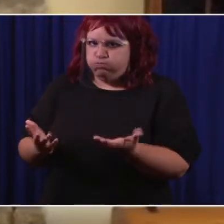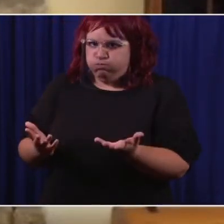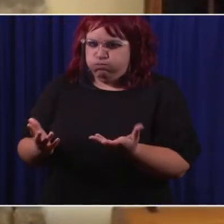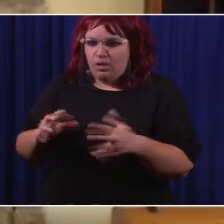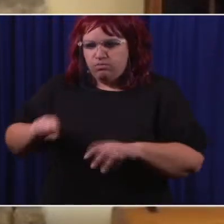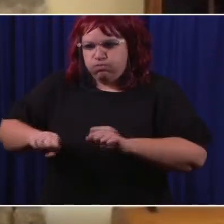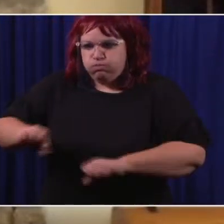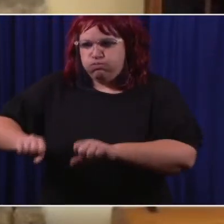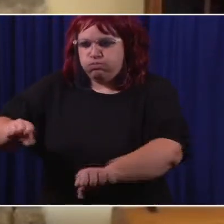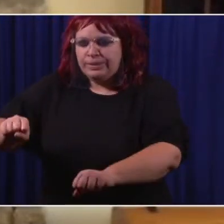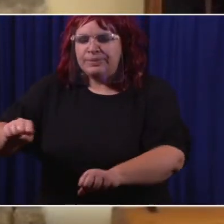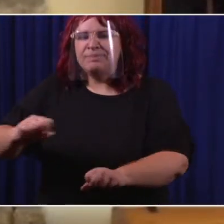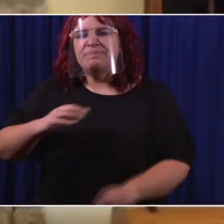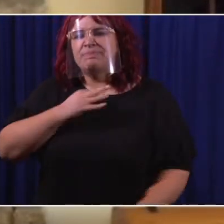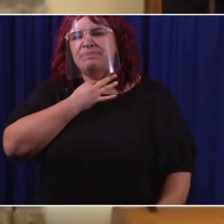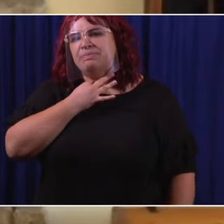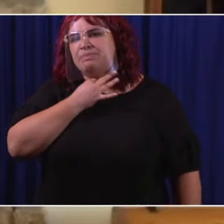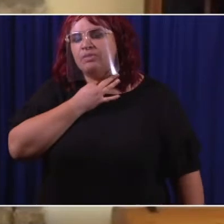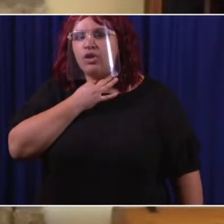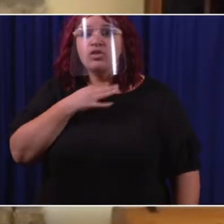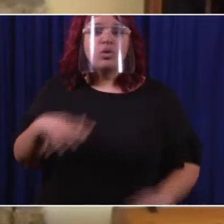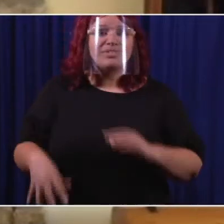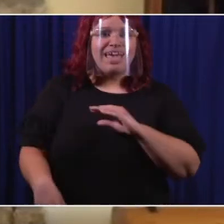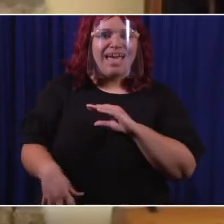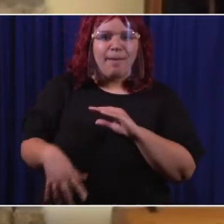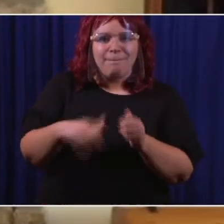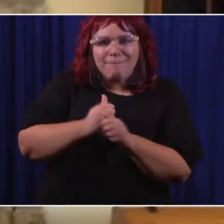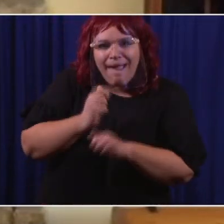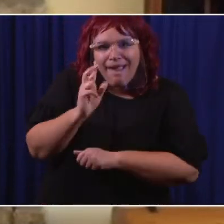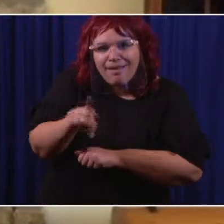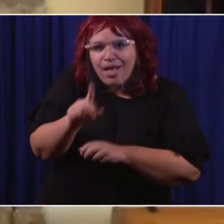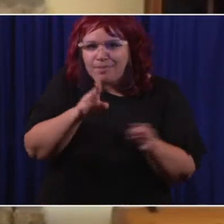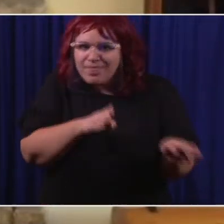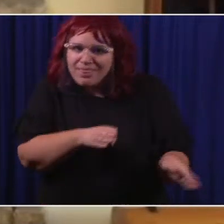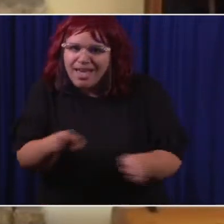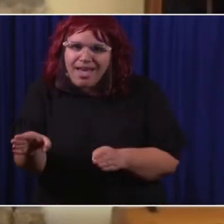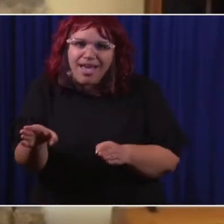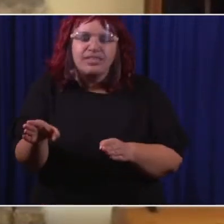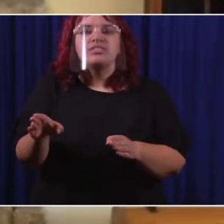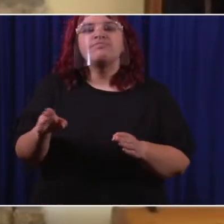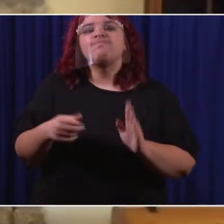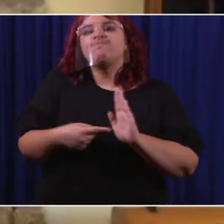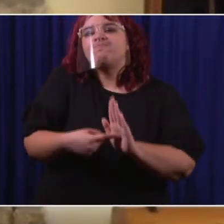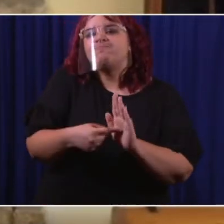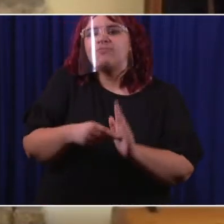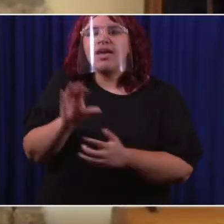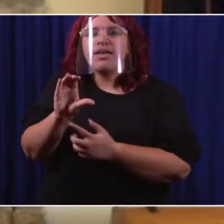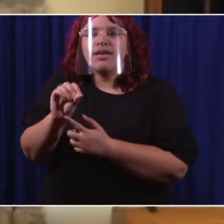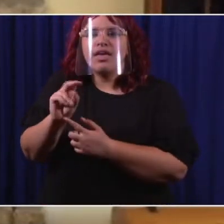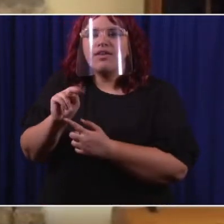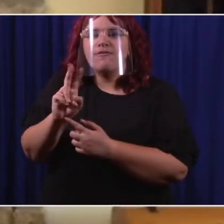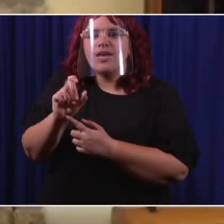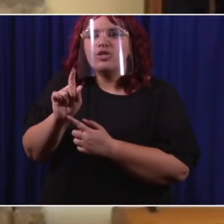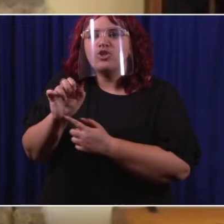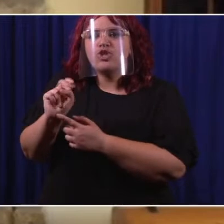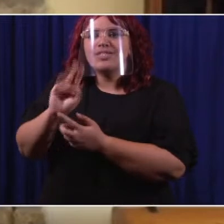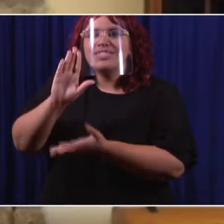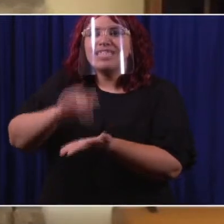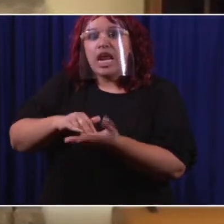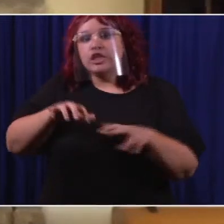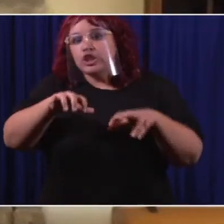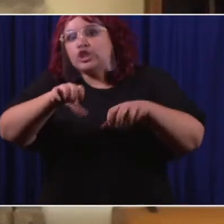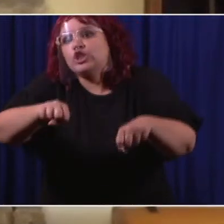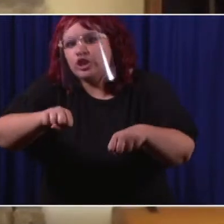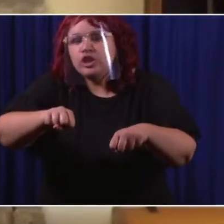those auxiliary facilities like the convention centers and things like that? And how ready are those to go if they are